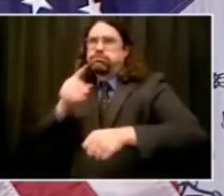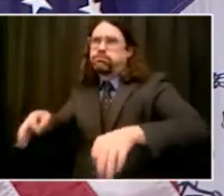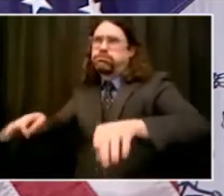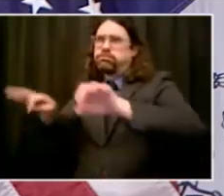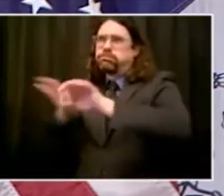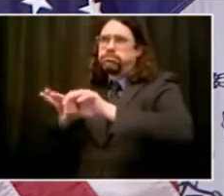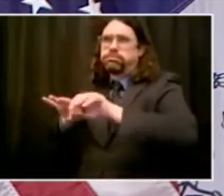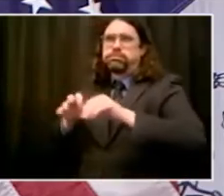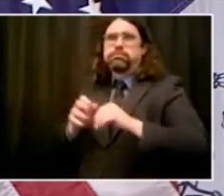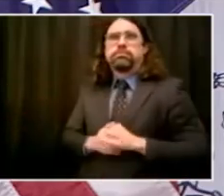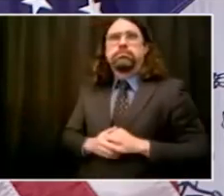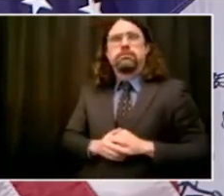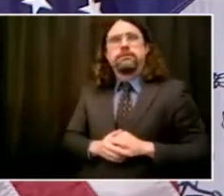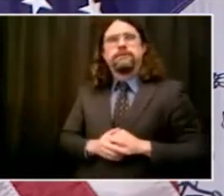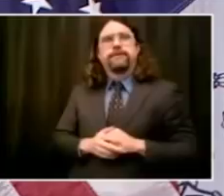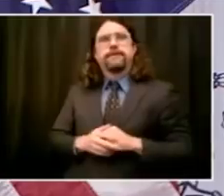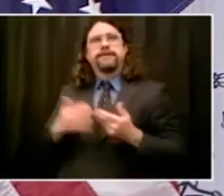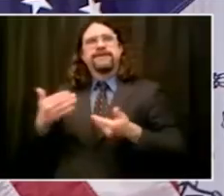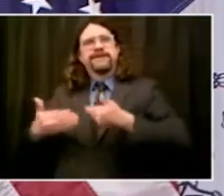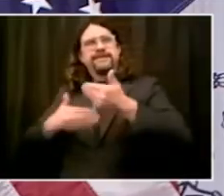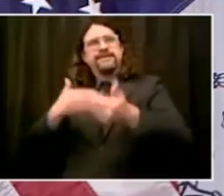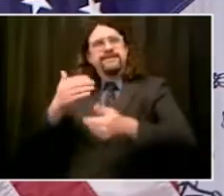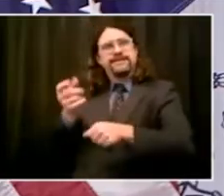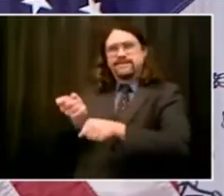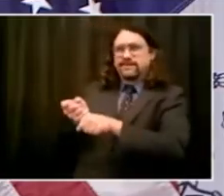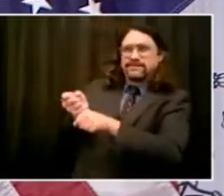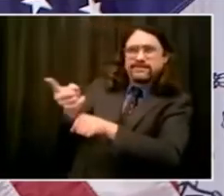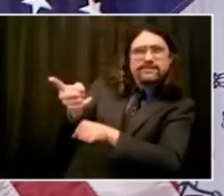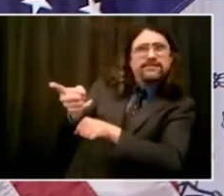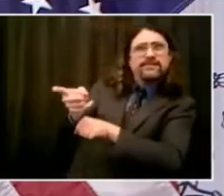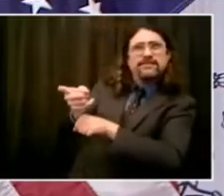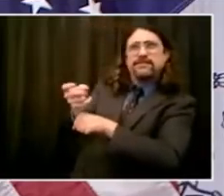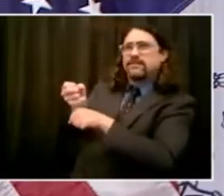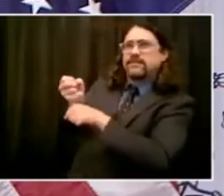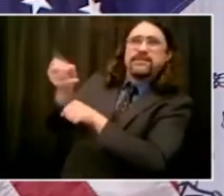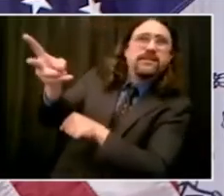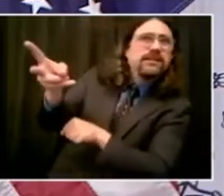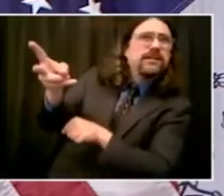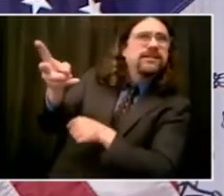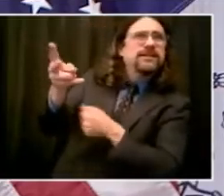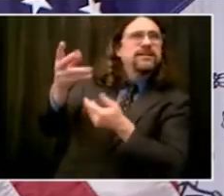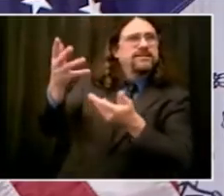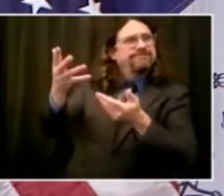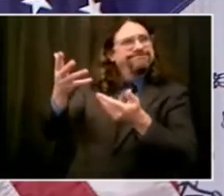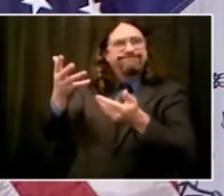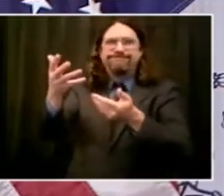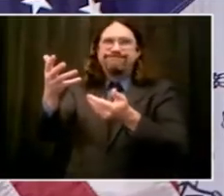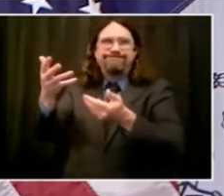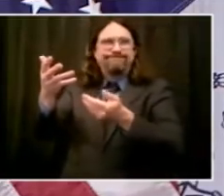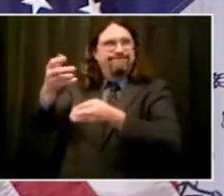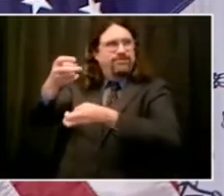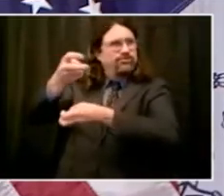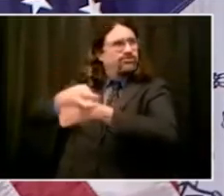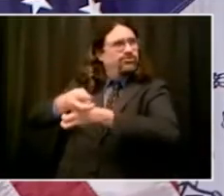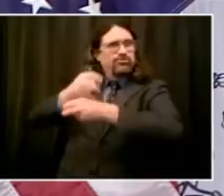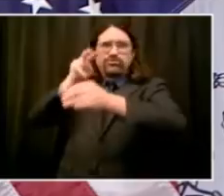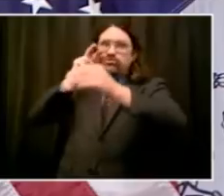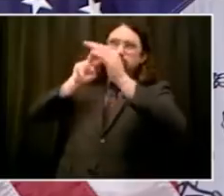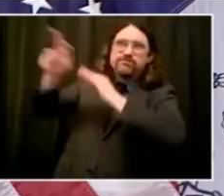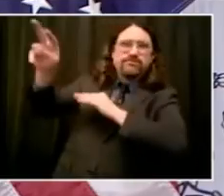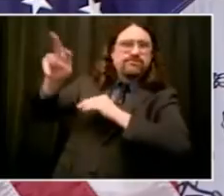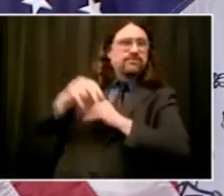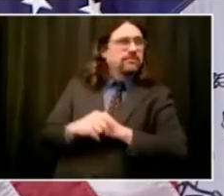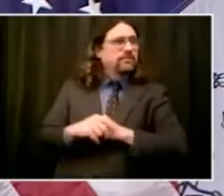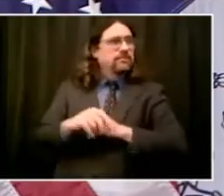ask questions that I think miss the fact that we're dealing with exigent circumstances that are different from where we're going to go in the future. I'll draw that